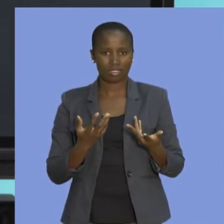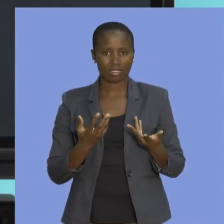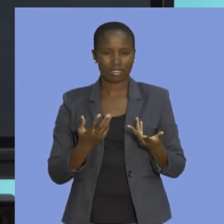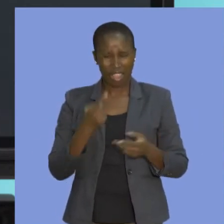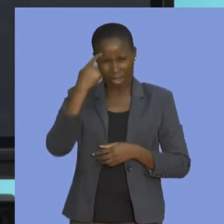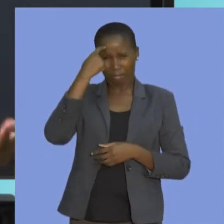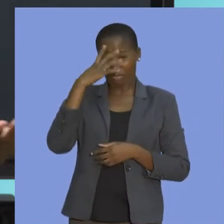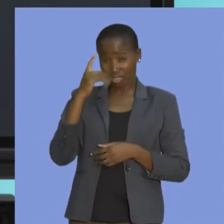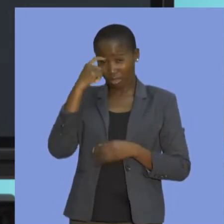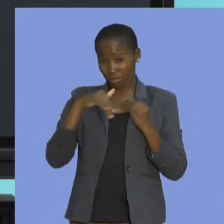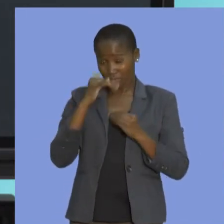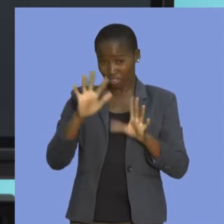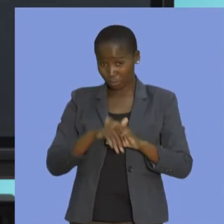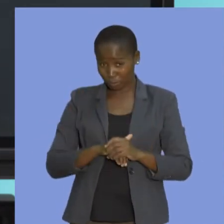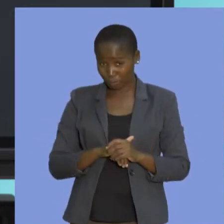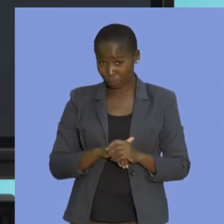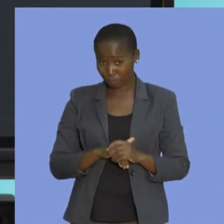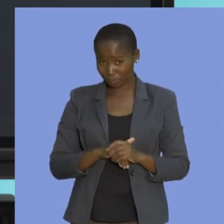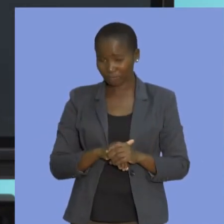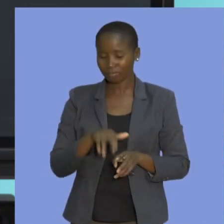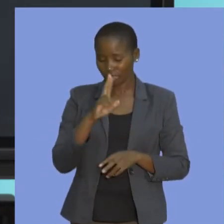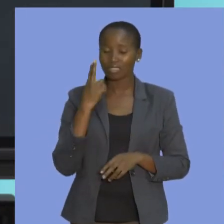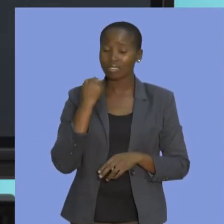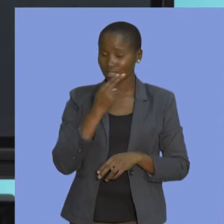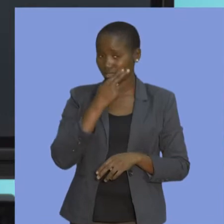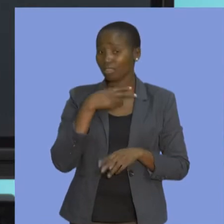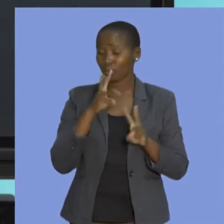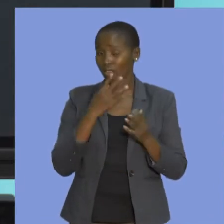and it's a nice question to think about it.